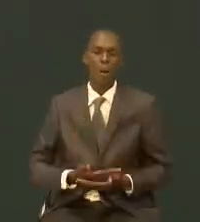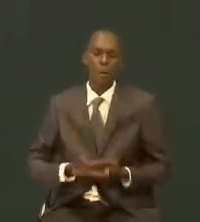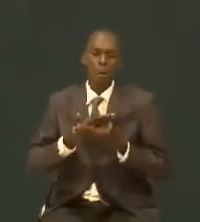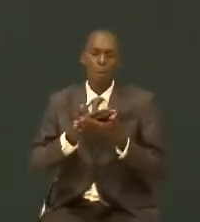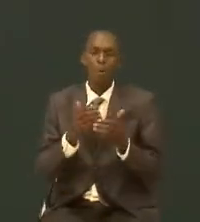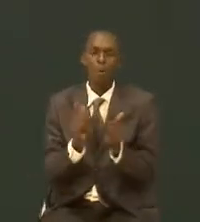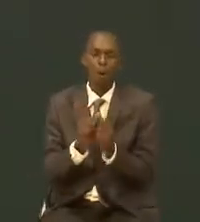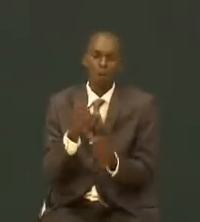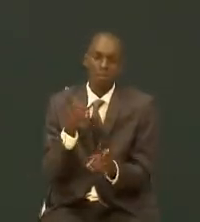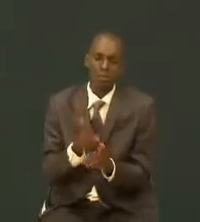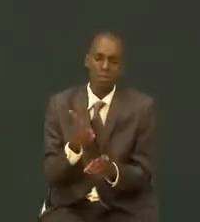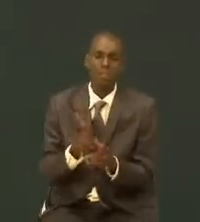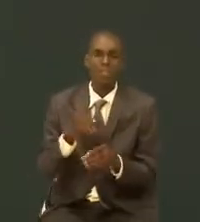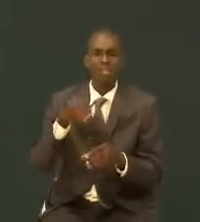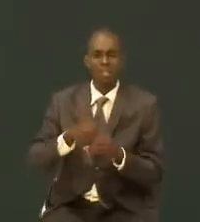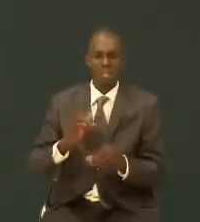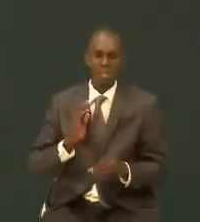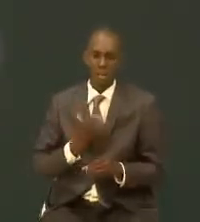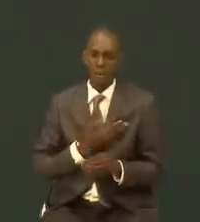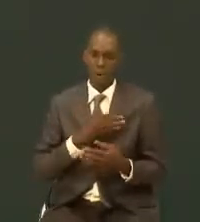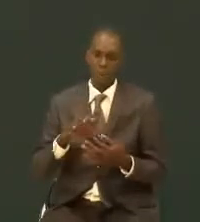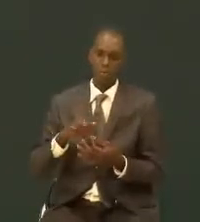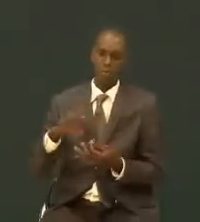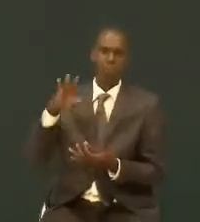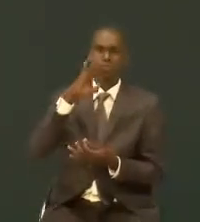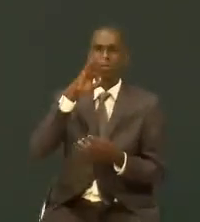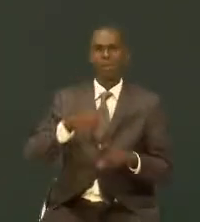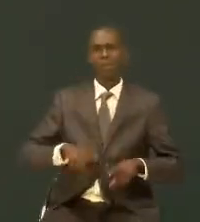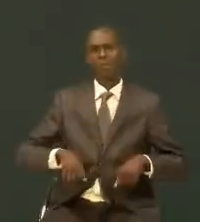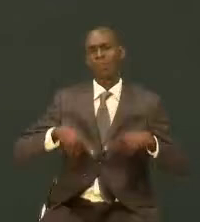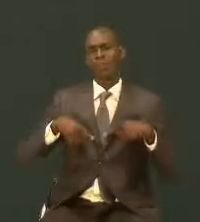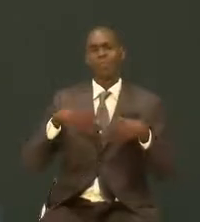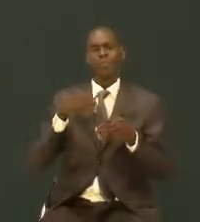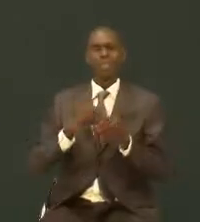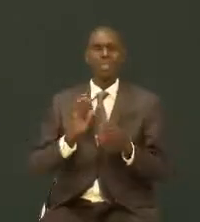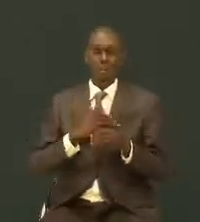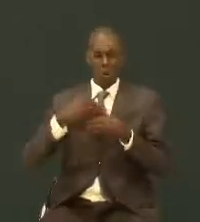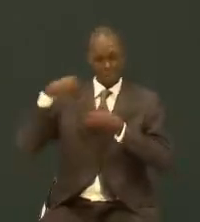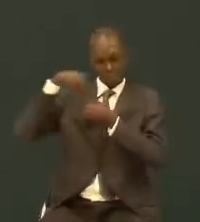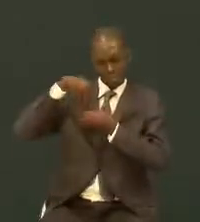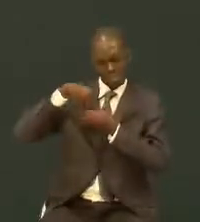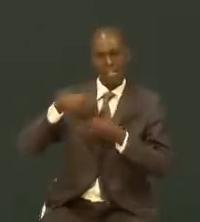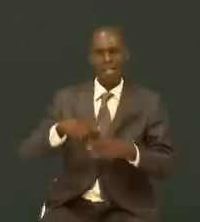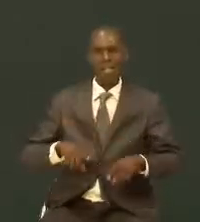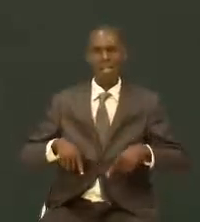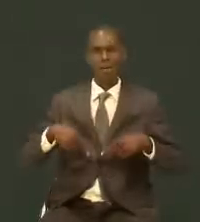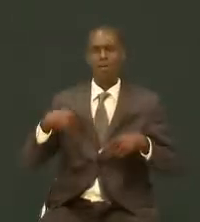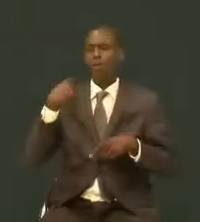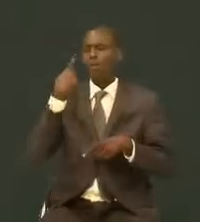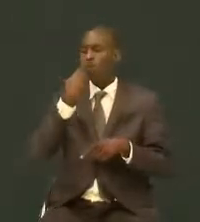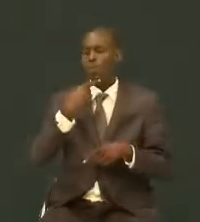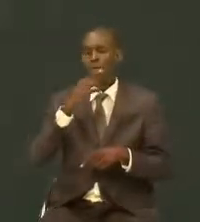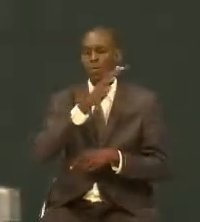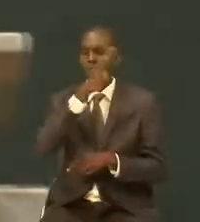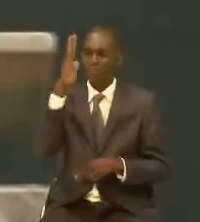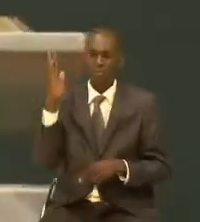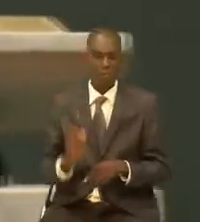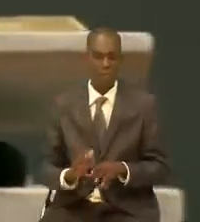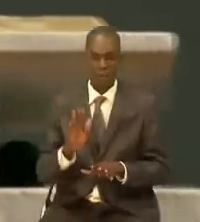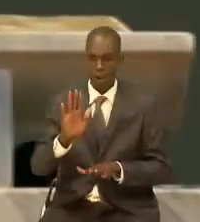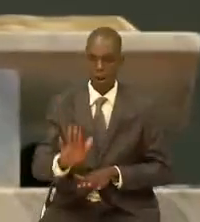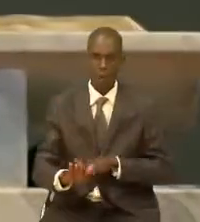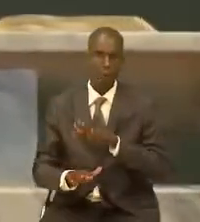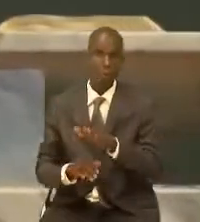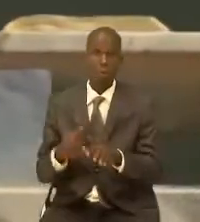life in our spiritual life in our inner life who never act walks we cannot